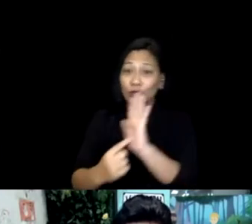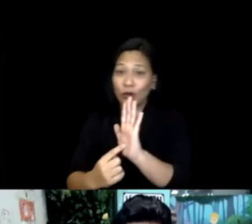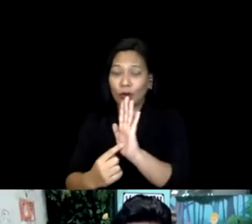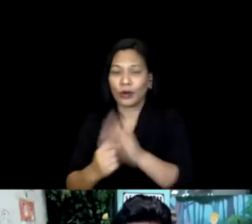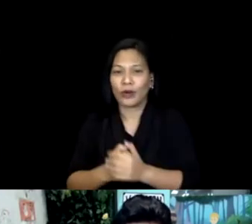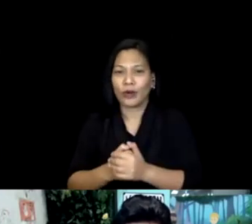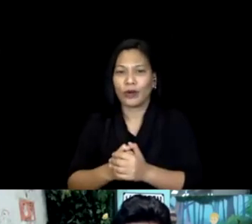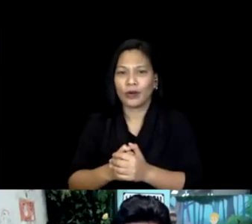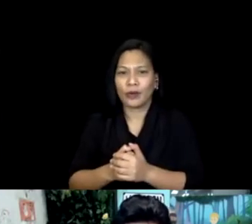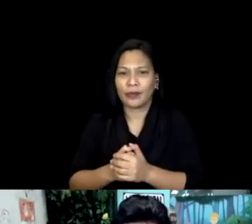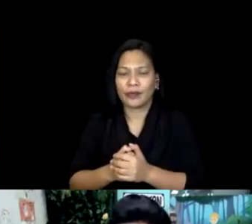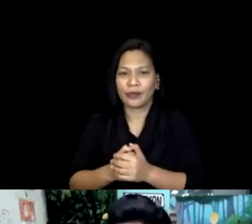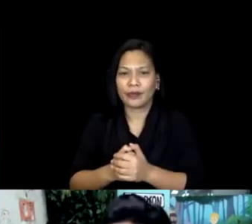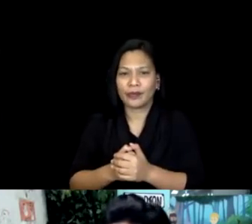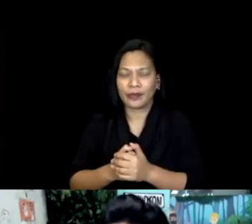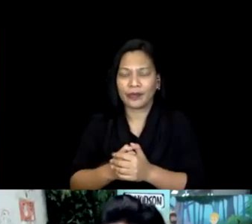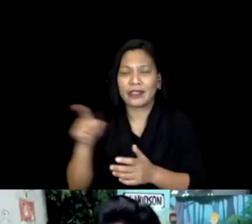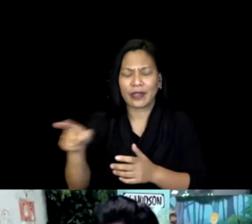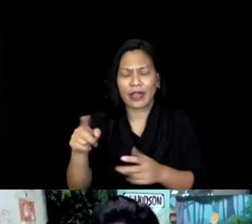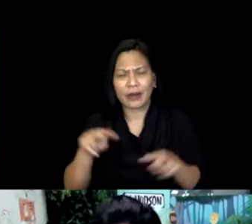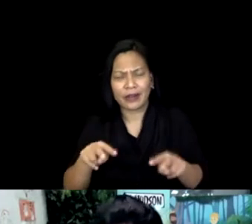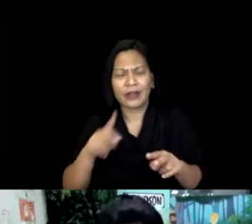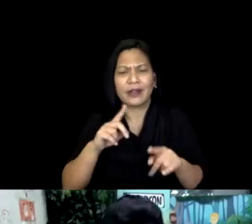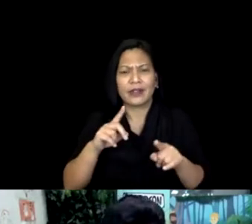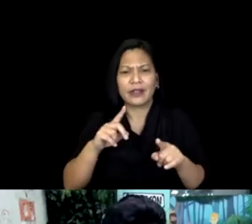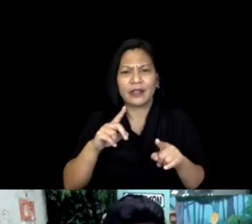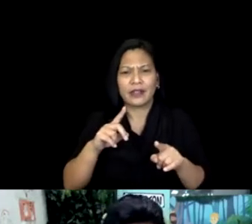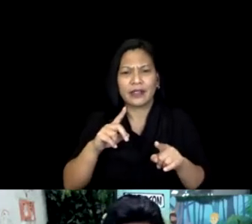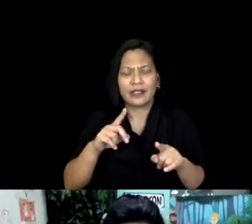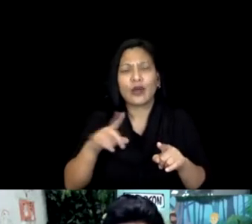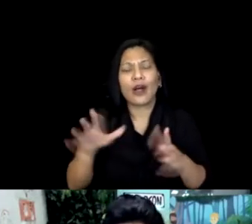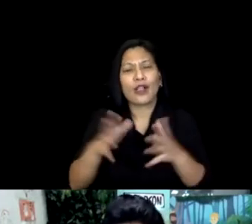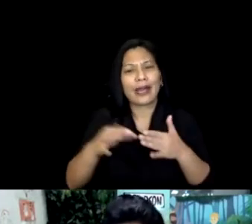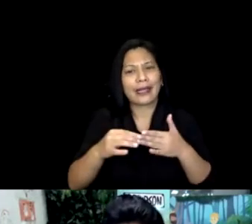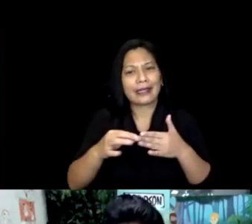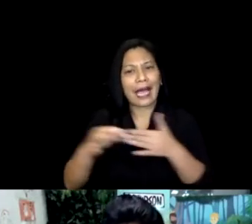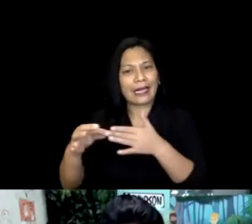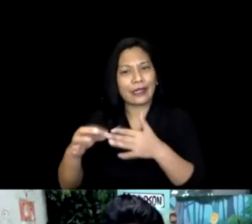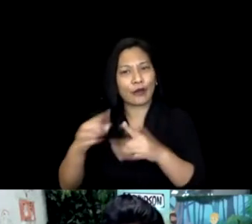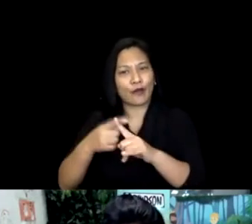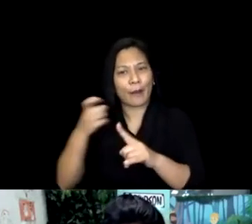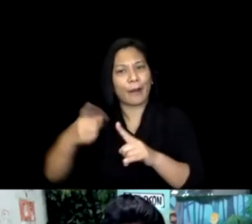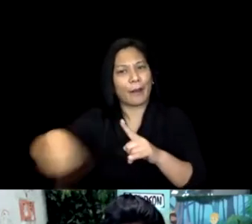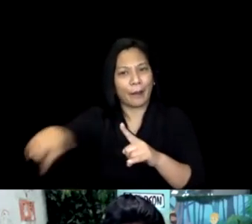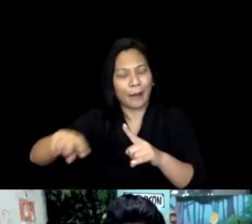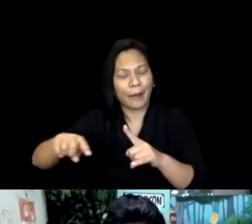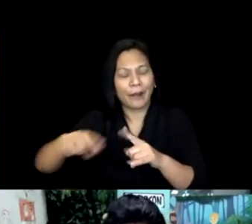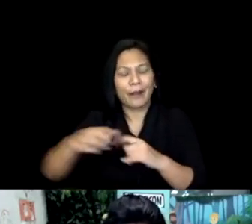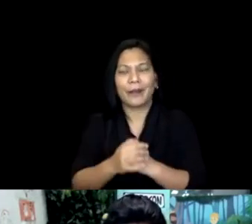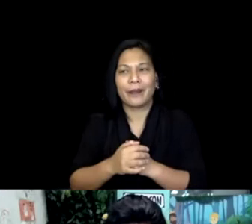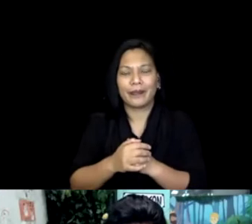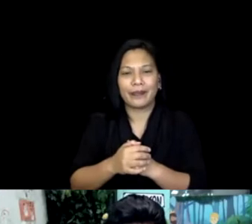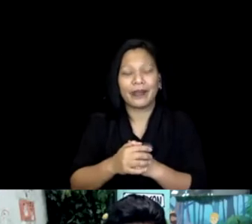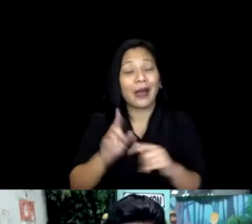confused. I had a lot of steering, but also it's interesting because